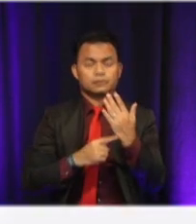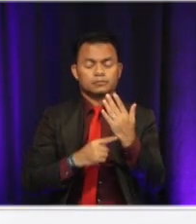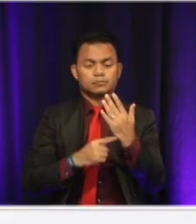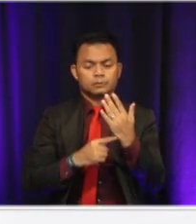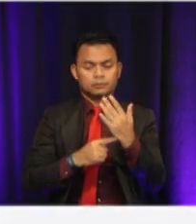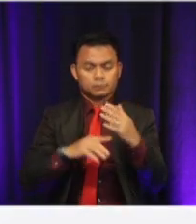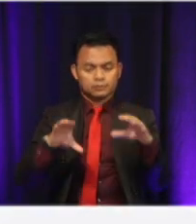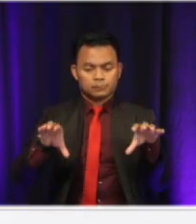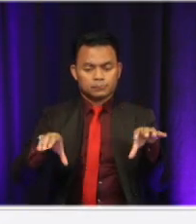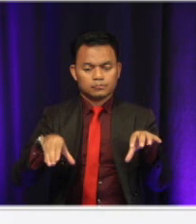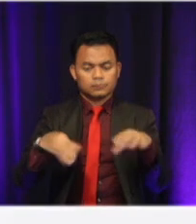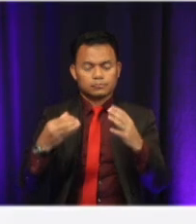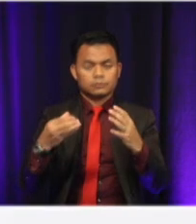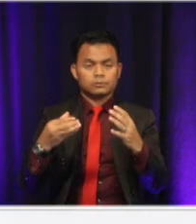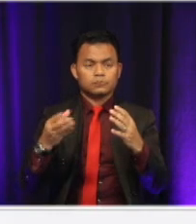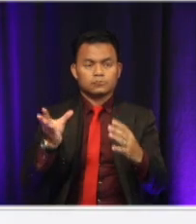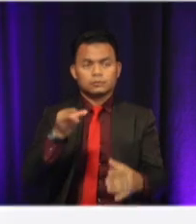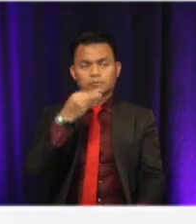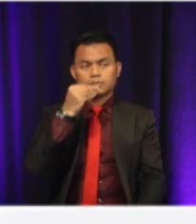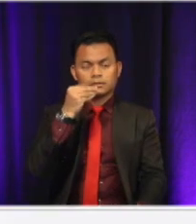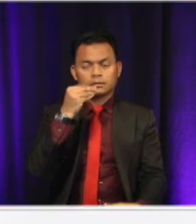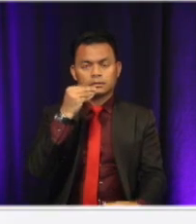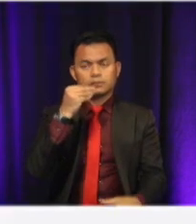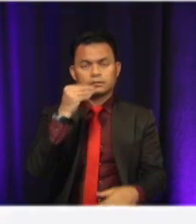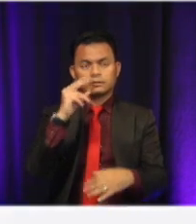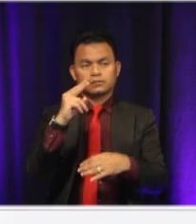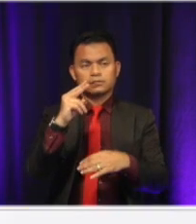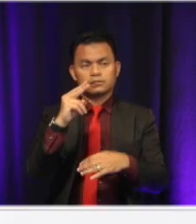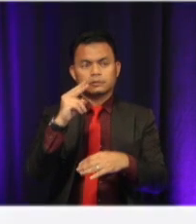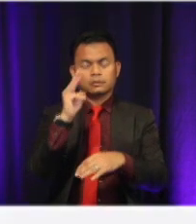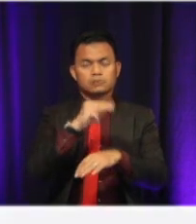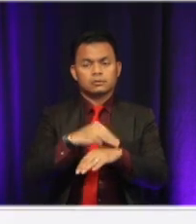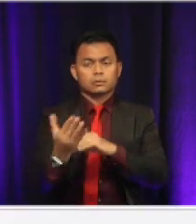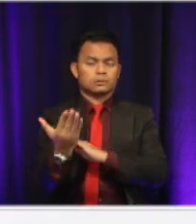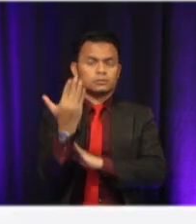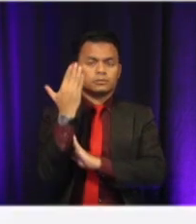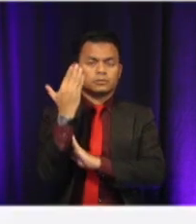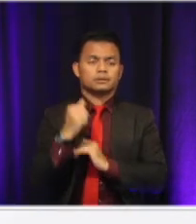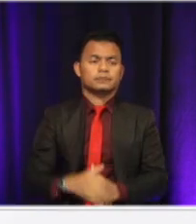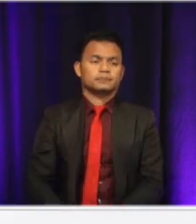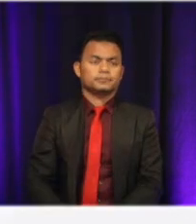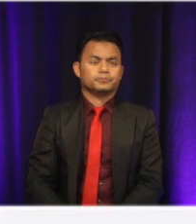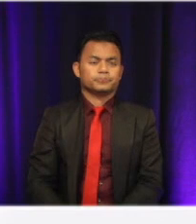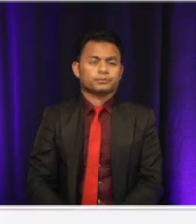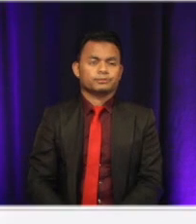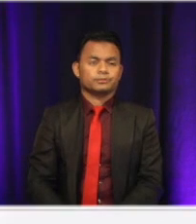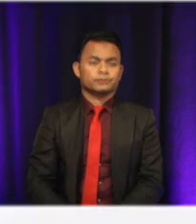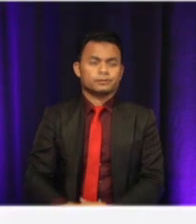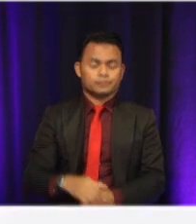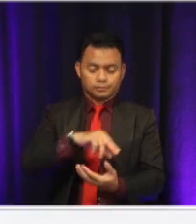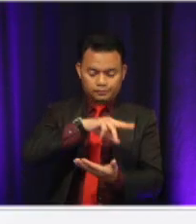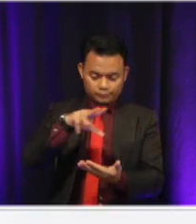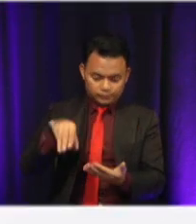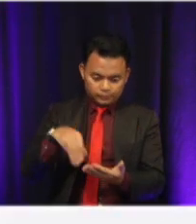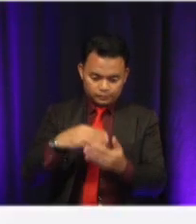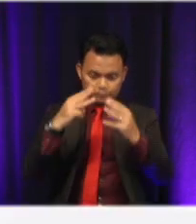morning. She fully expects her daughter Aisha to appreciate this tantalizing, delicious mee-hoon